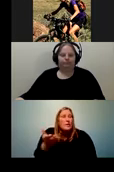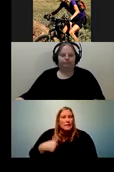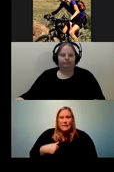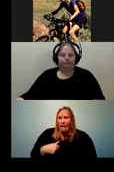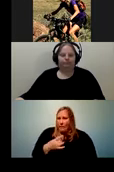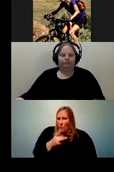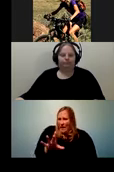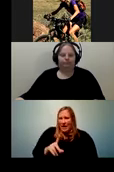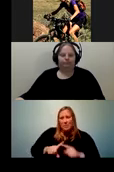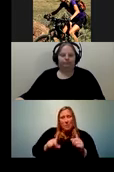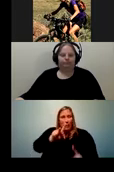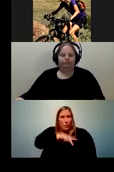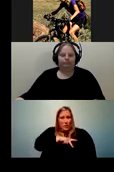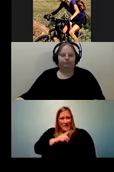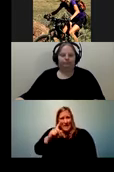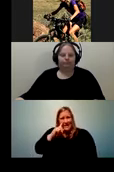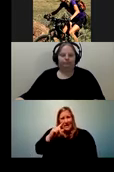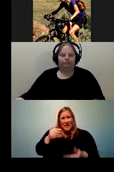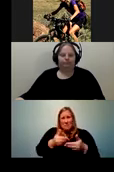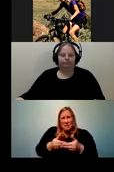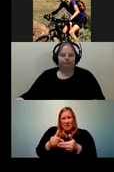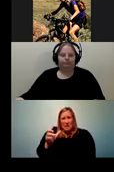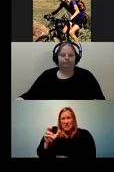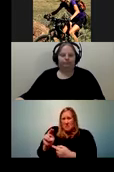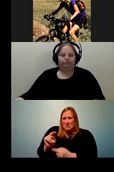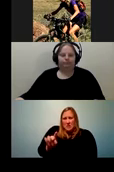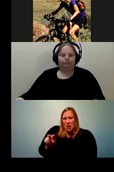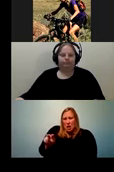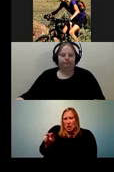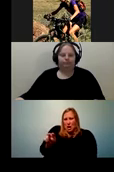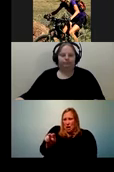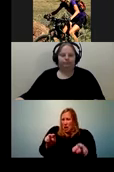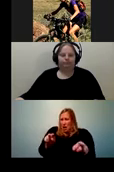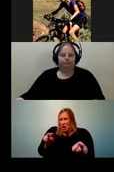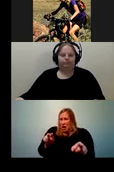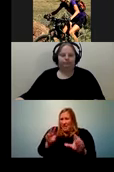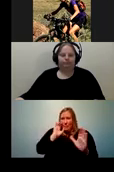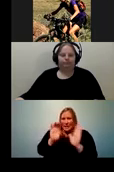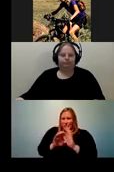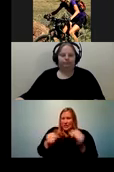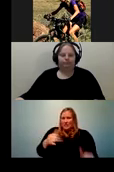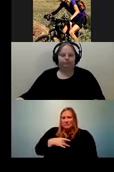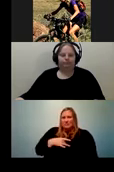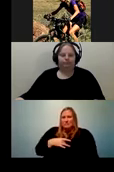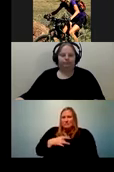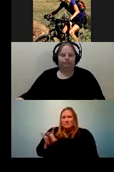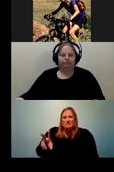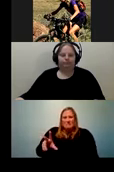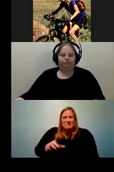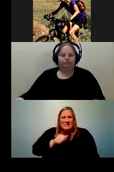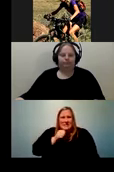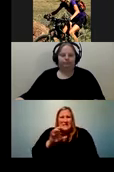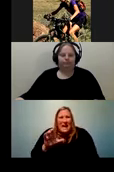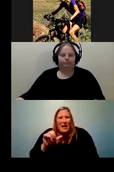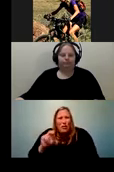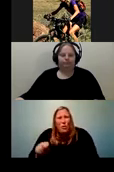personally think that baby corn, I mean, just looking at it on the screen, that's not corn.